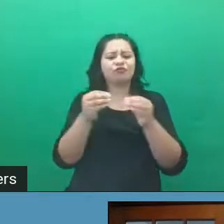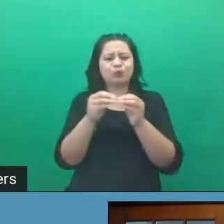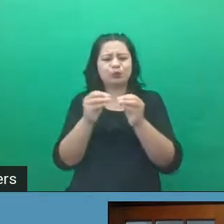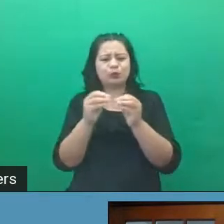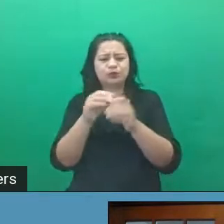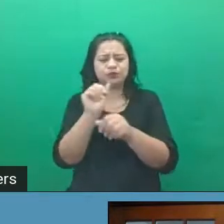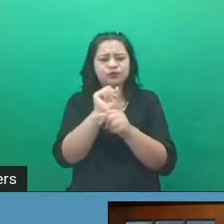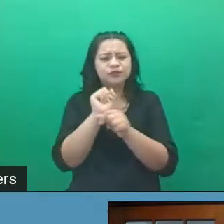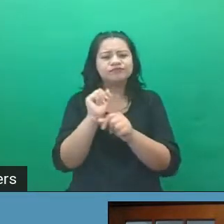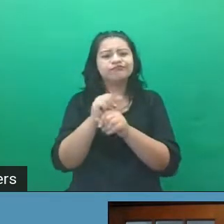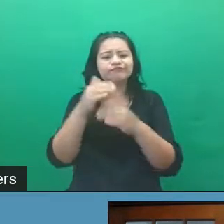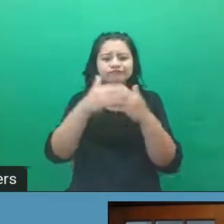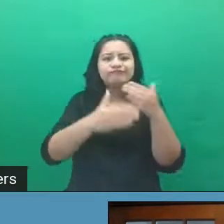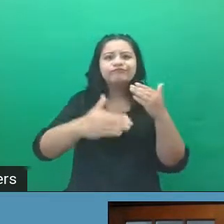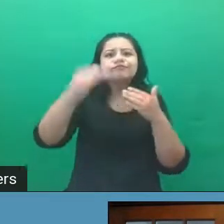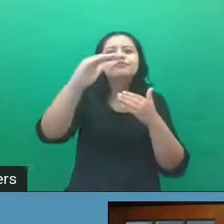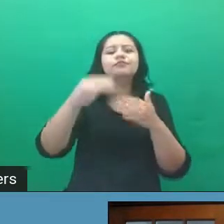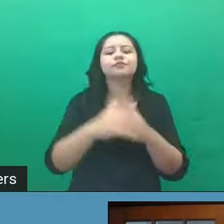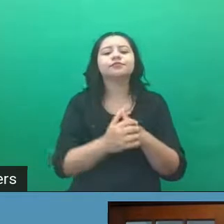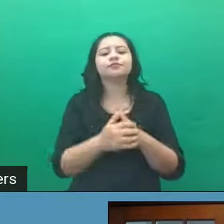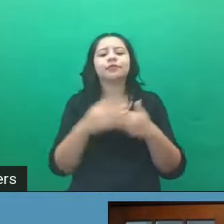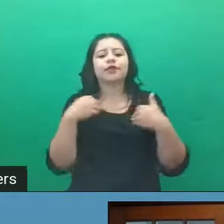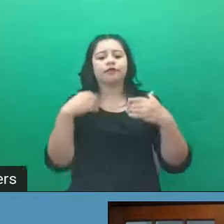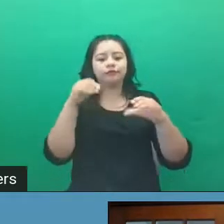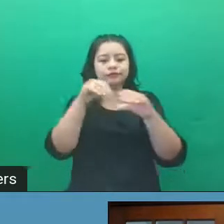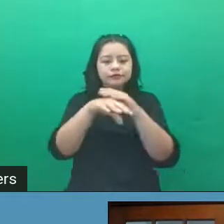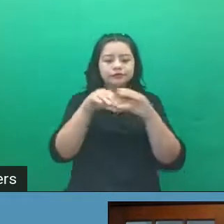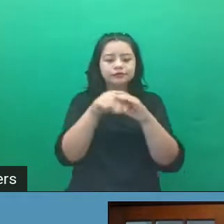towards making that an important